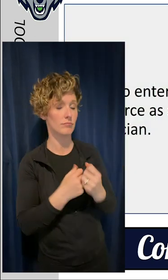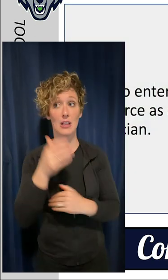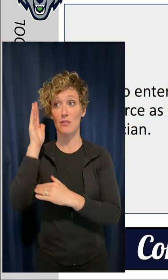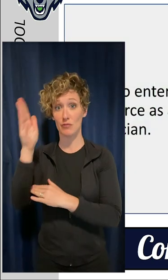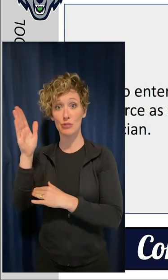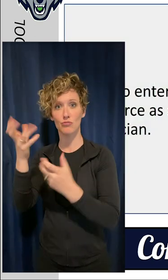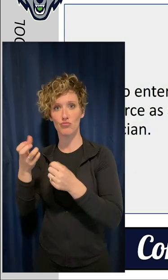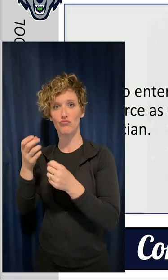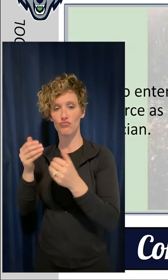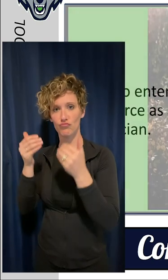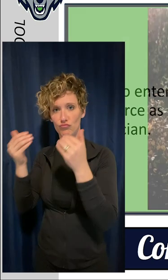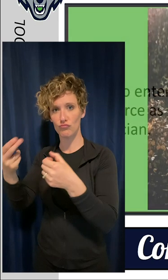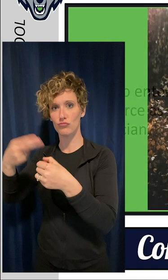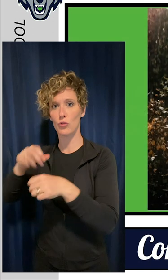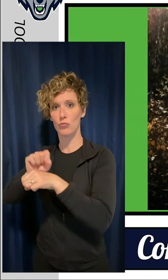electrician.